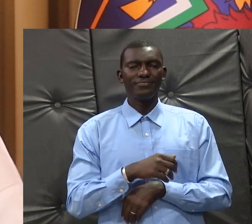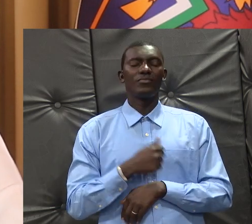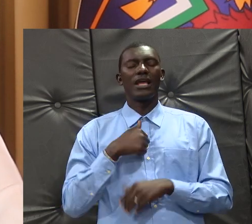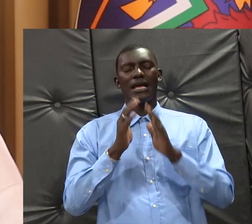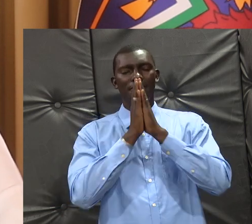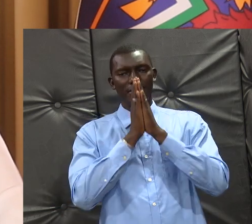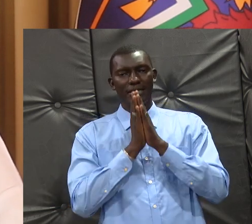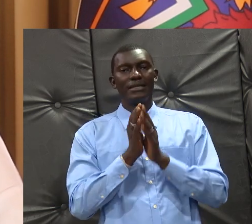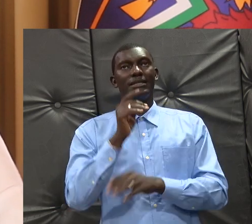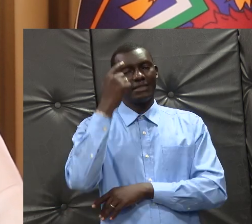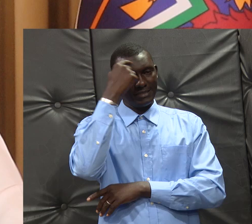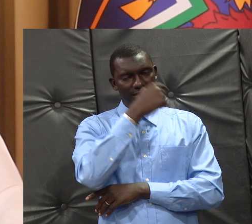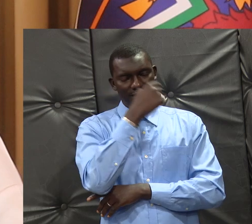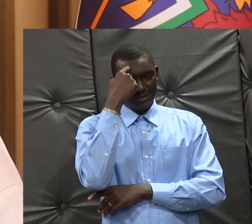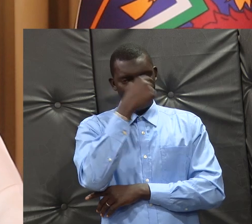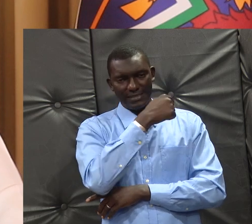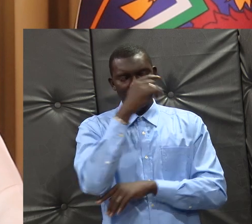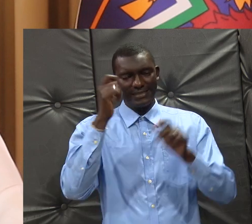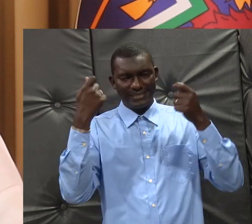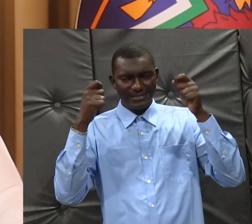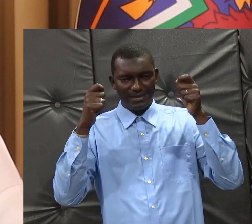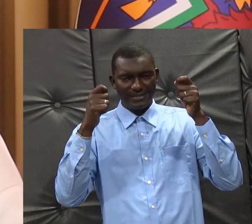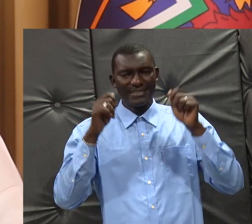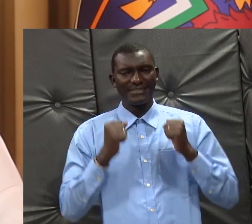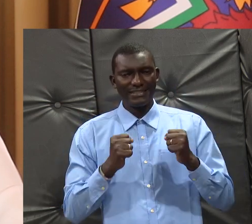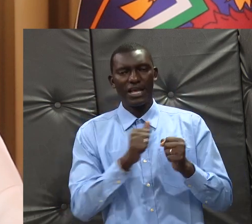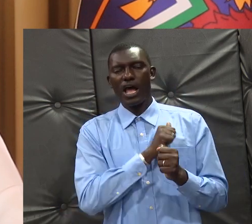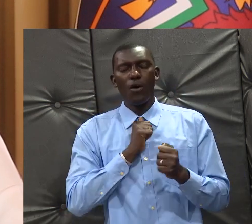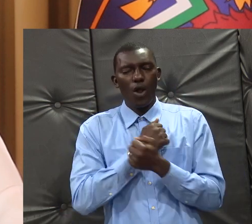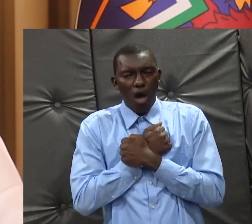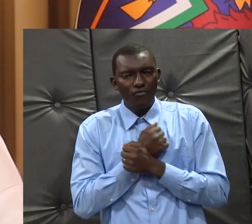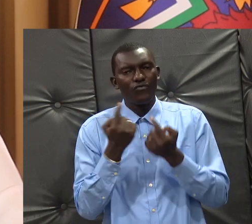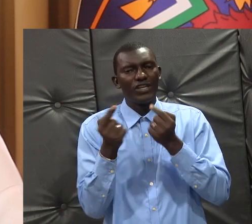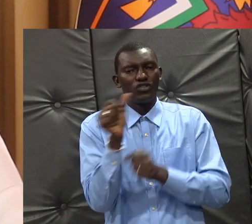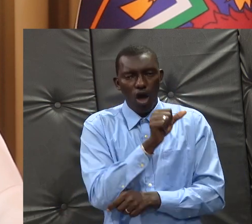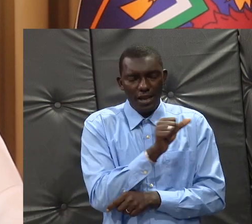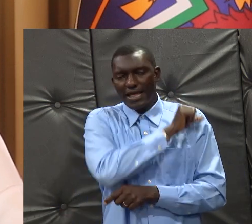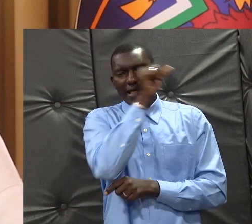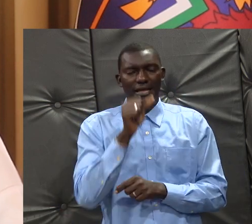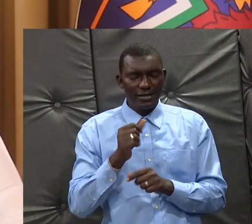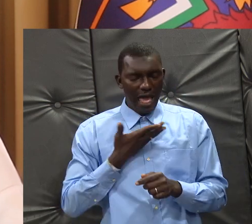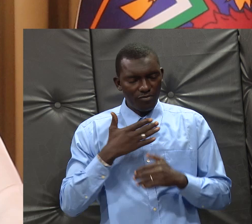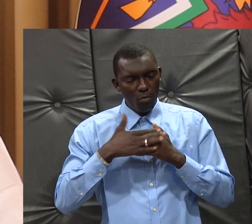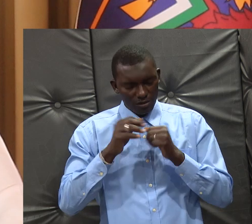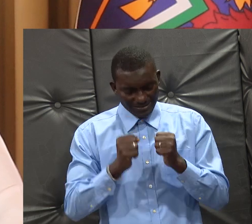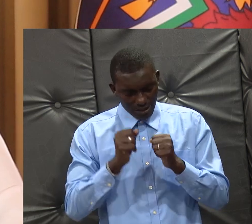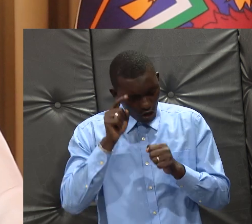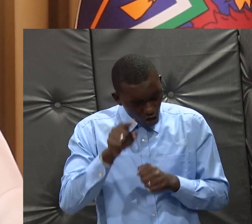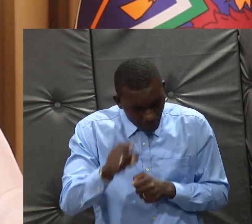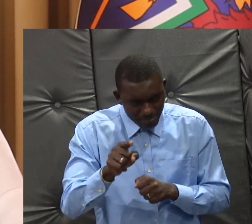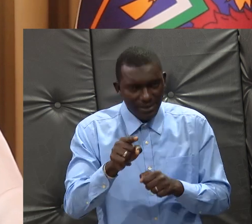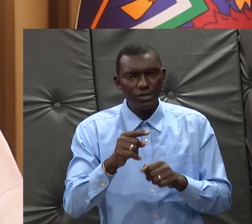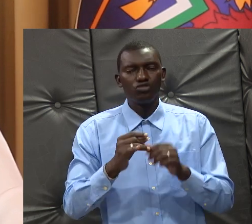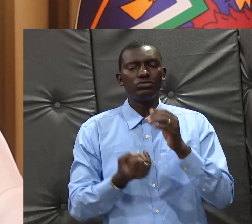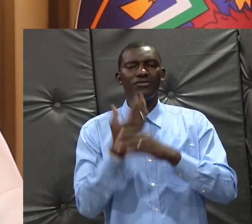regardless of who we are, what we stand for, where we come from, or what our interests are. I urge